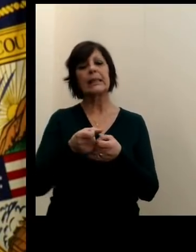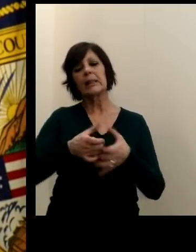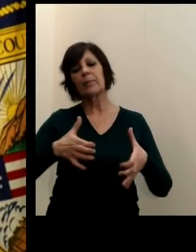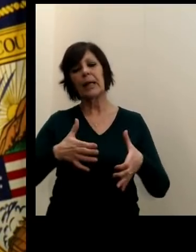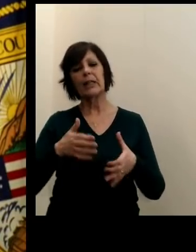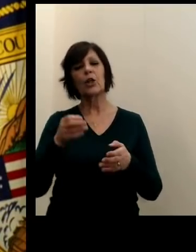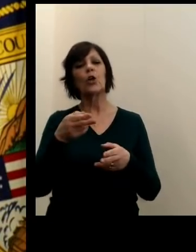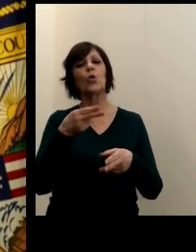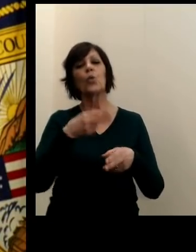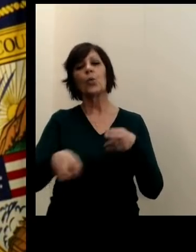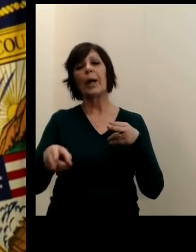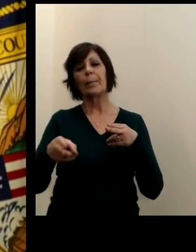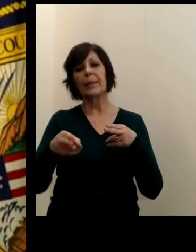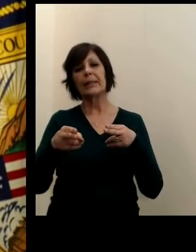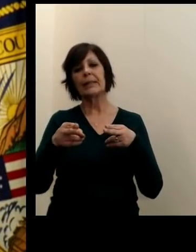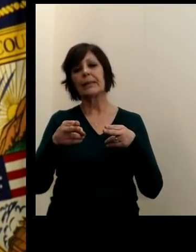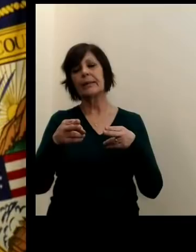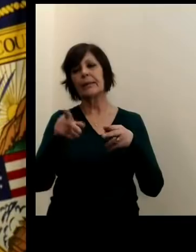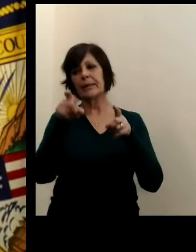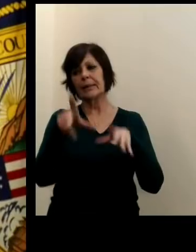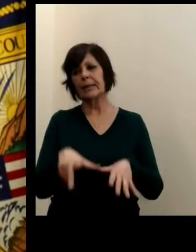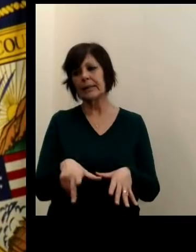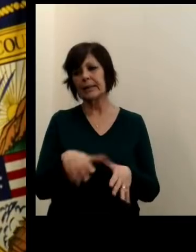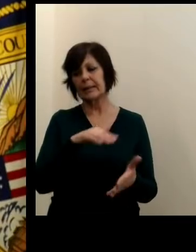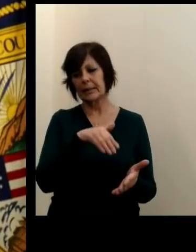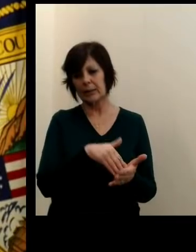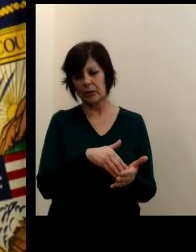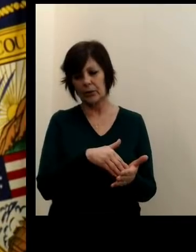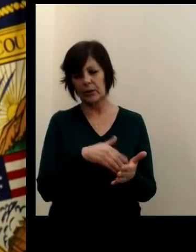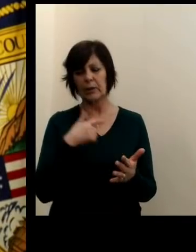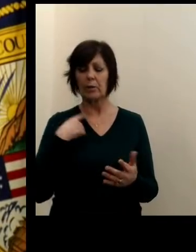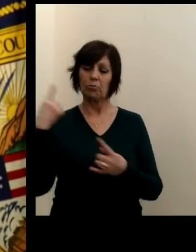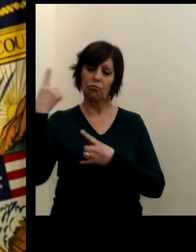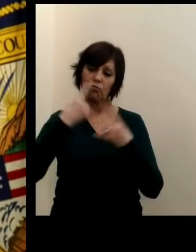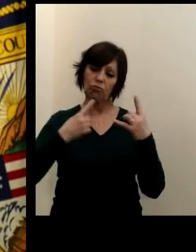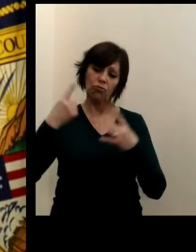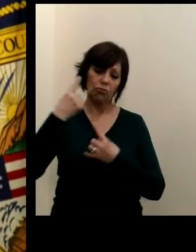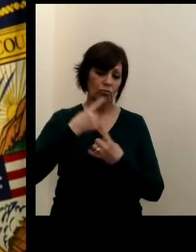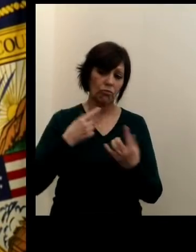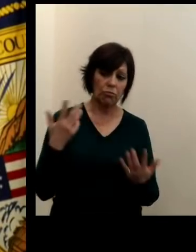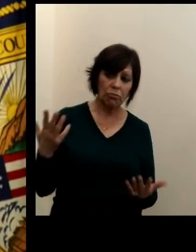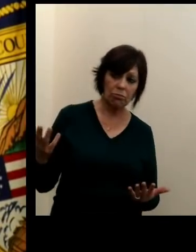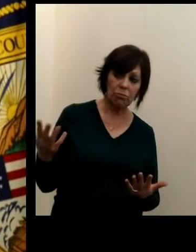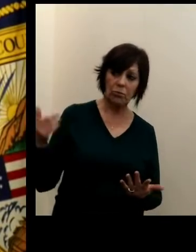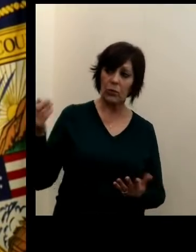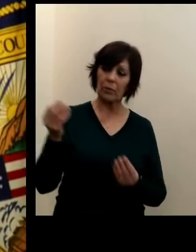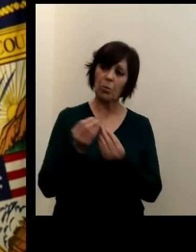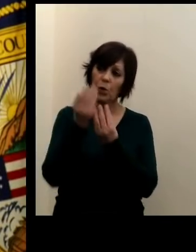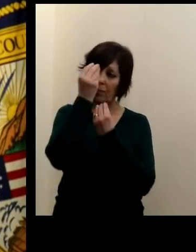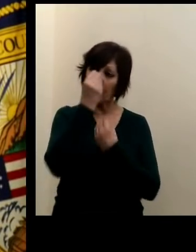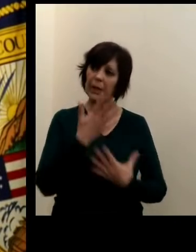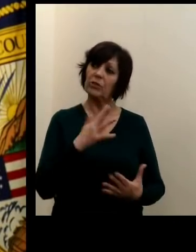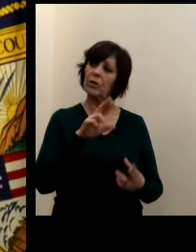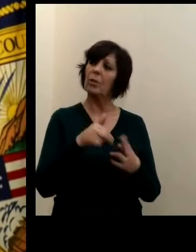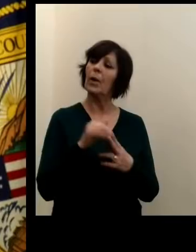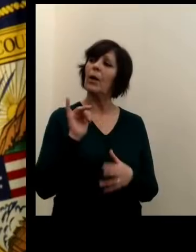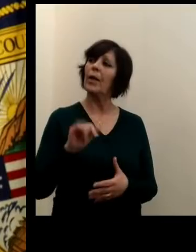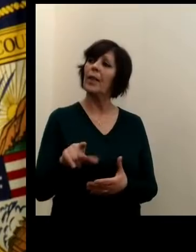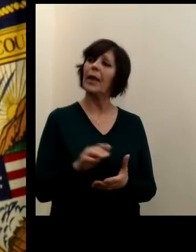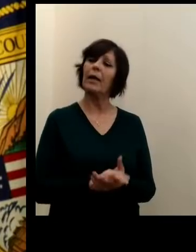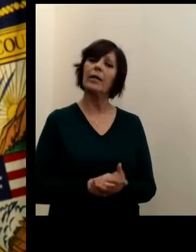for COVID-19 to help reopen the economy. And I'm wondering if you've gotten any more information or insight to how